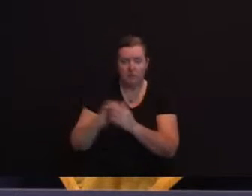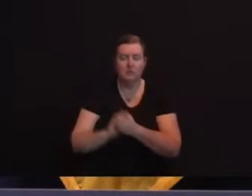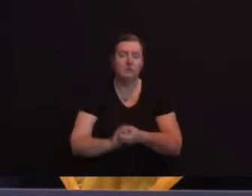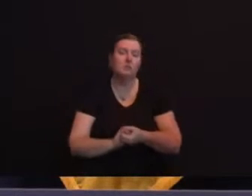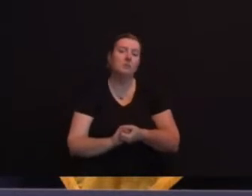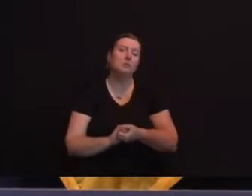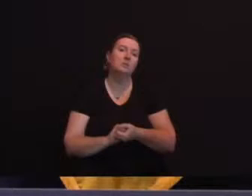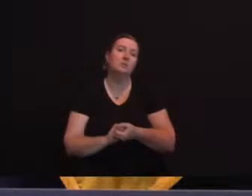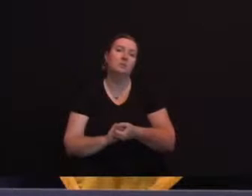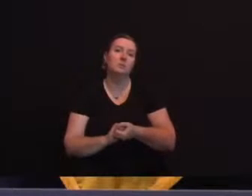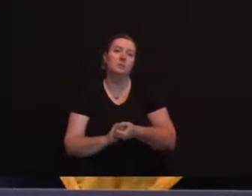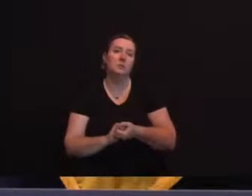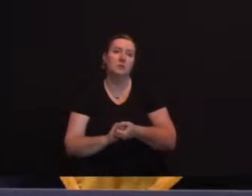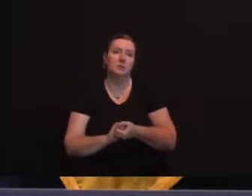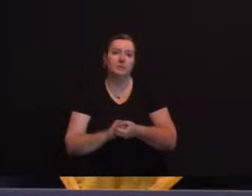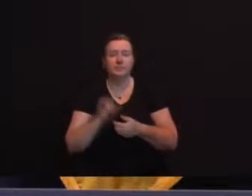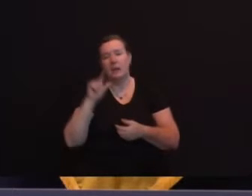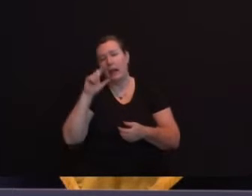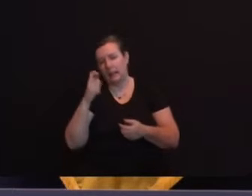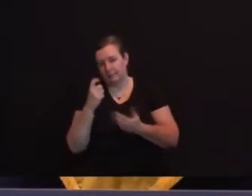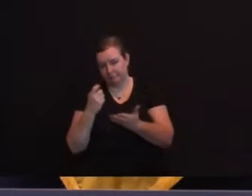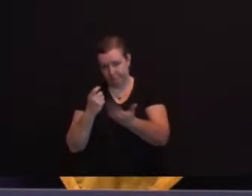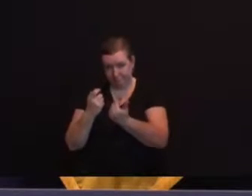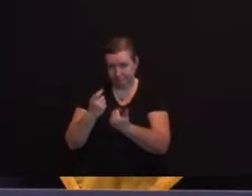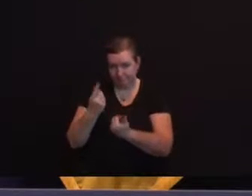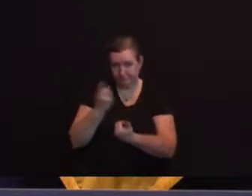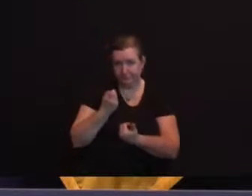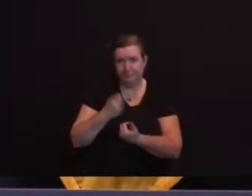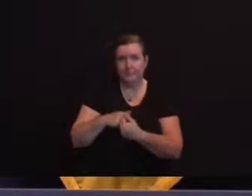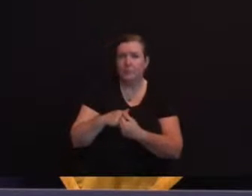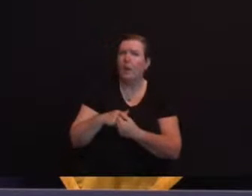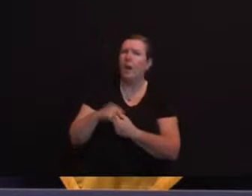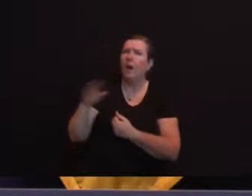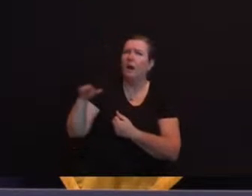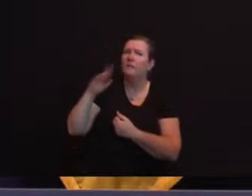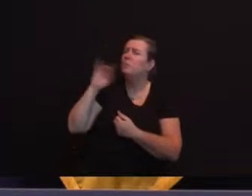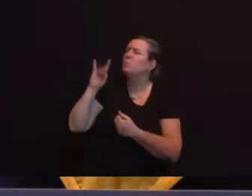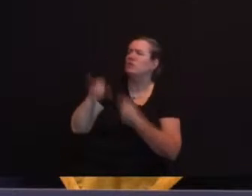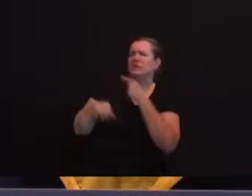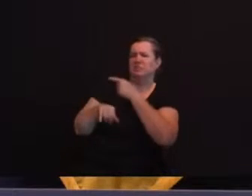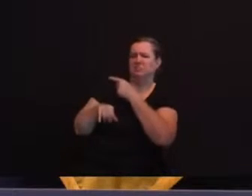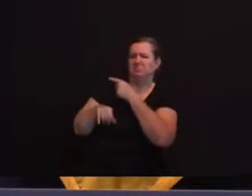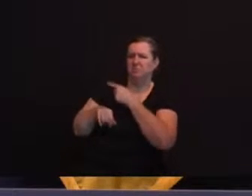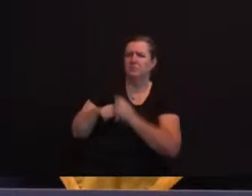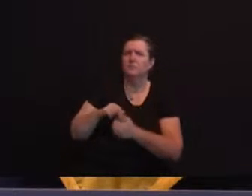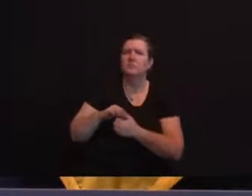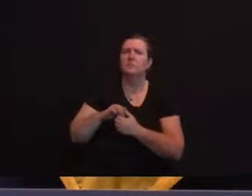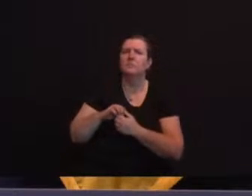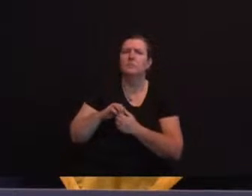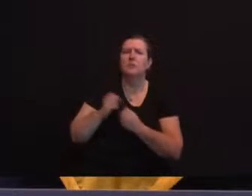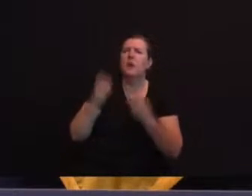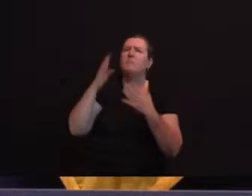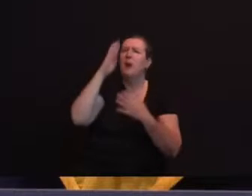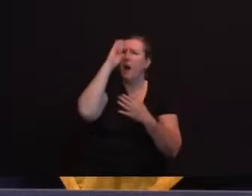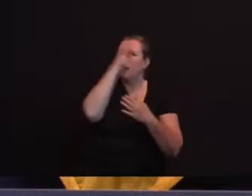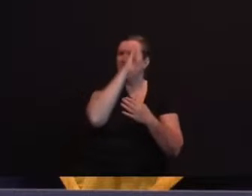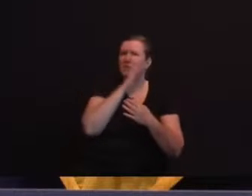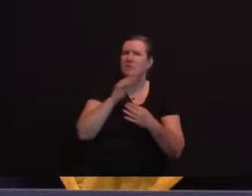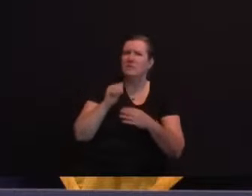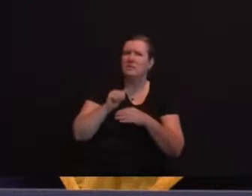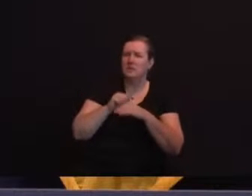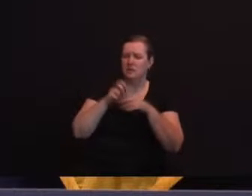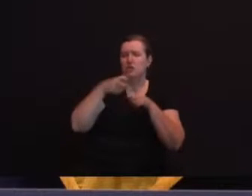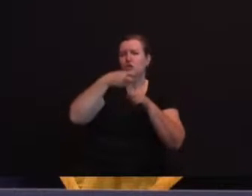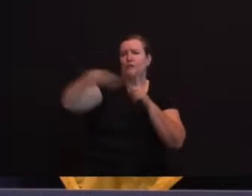Thank you, Governor. Good afternoon. Good afternoon. For Commissioner Persicelli, can you tell us how many or if any hospitals went on divert over the weekend and for how long they were on